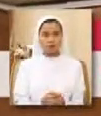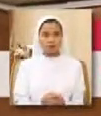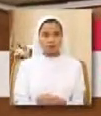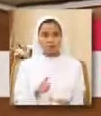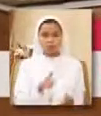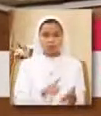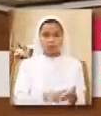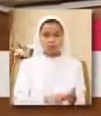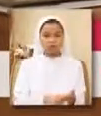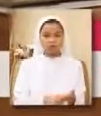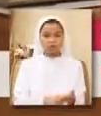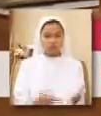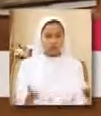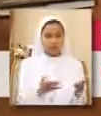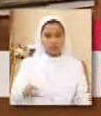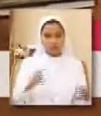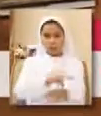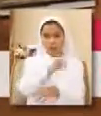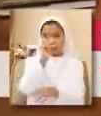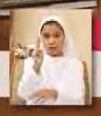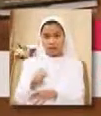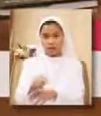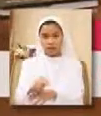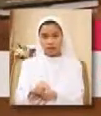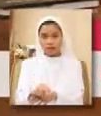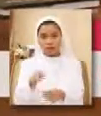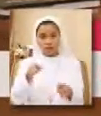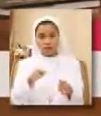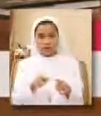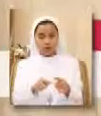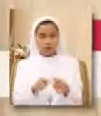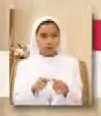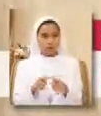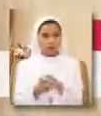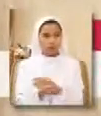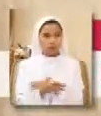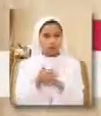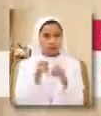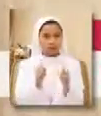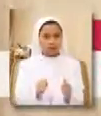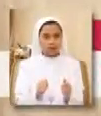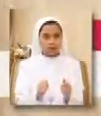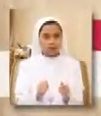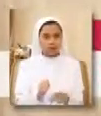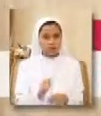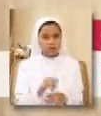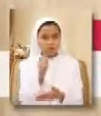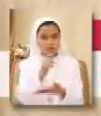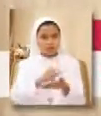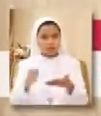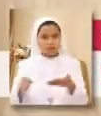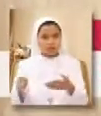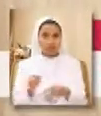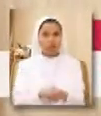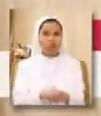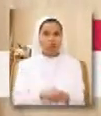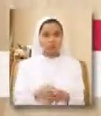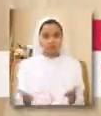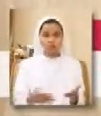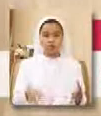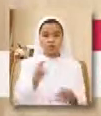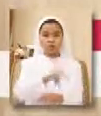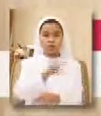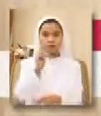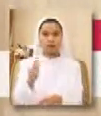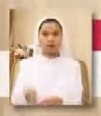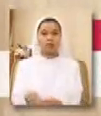Right here in Naga, we just, if you write to the Compassionate Franciscan Sister of the Poor, it will get to us. Yes, but that yes. would be so Naga nice.